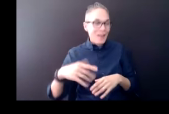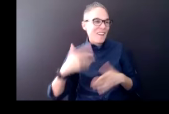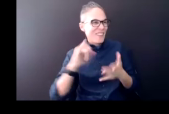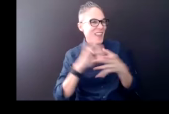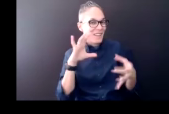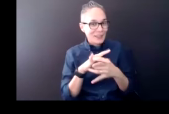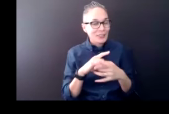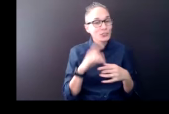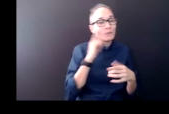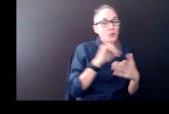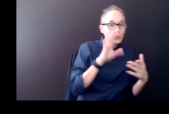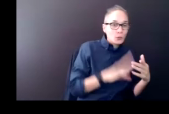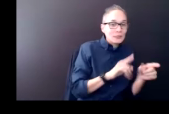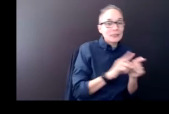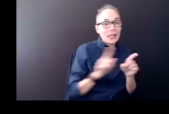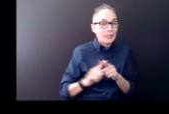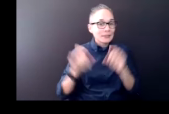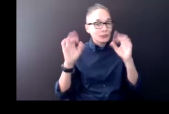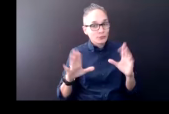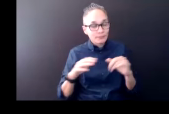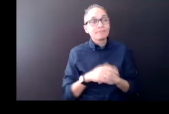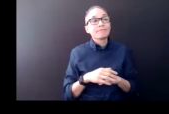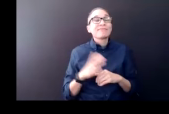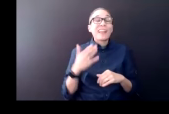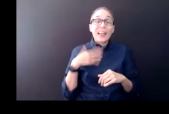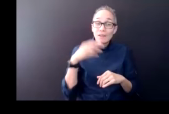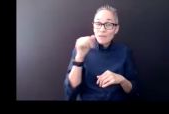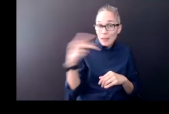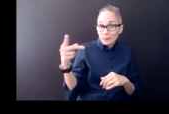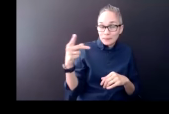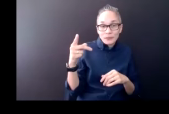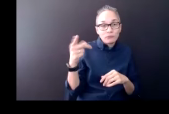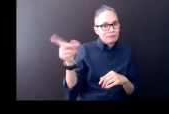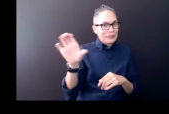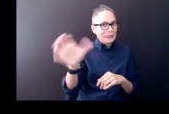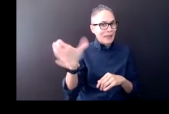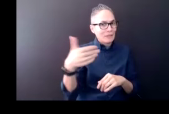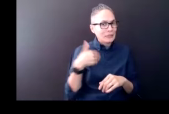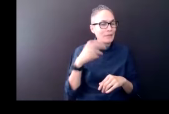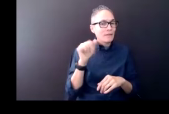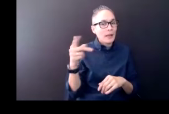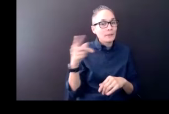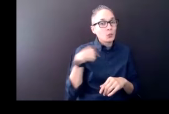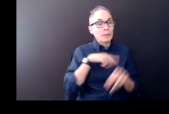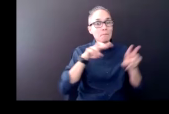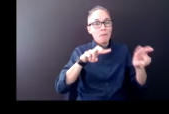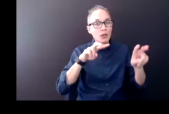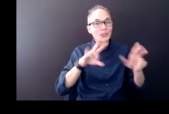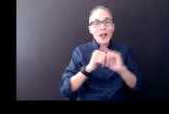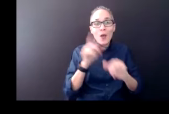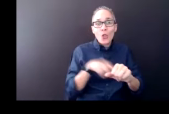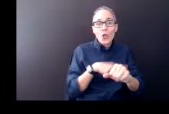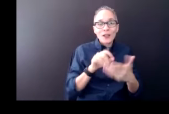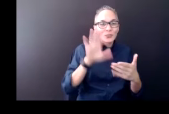for students and professors. There's also apps through Canvas where we have monitoring how long students spend on